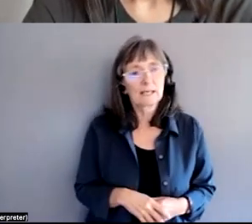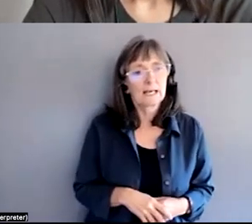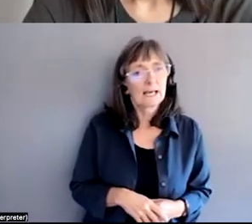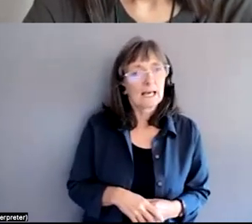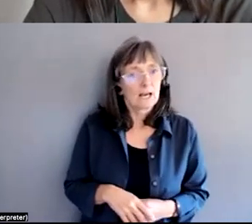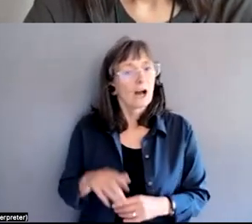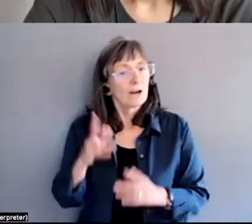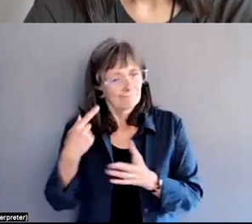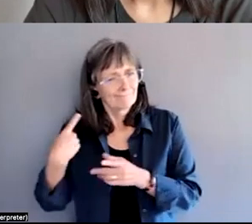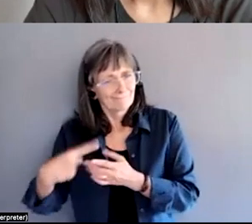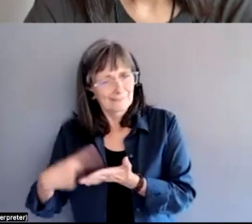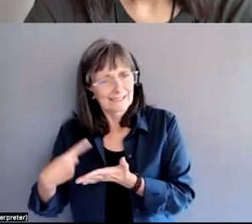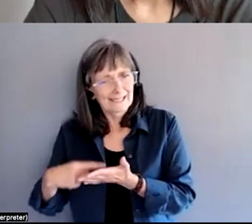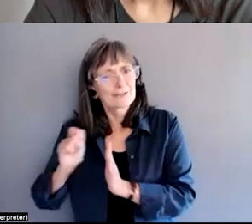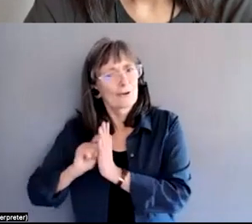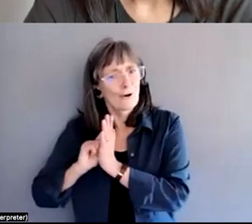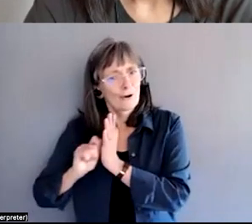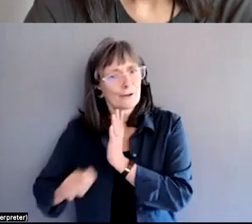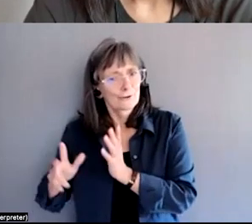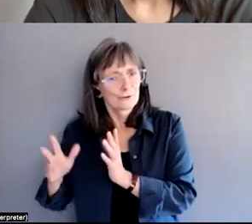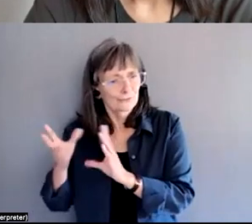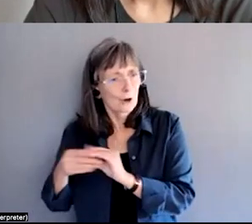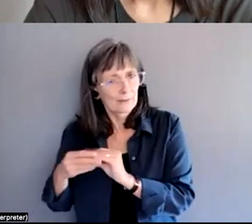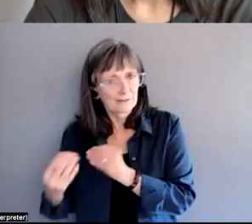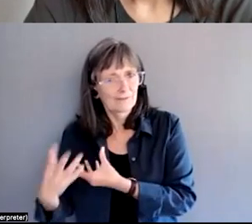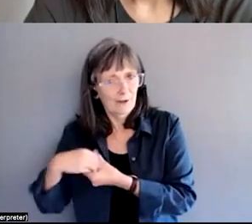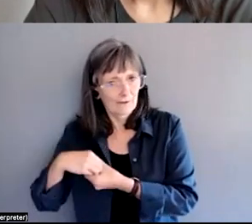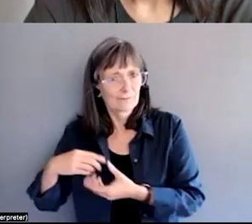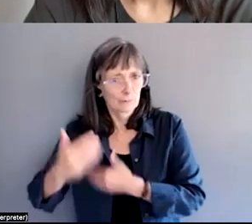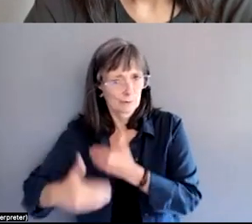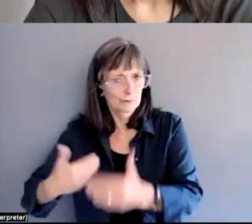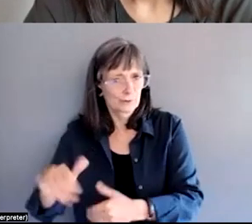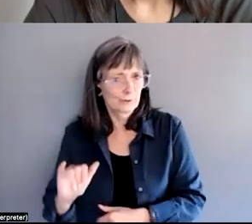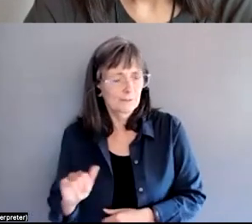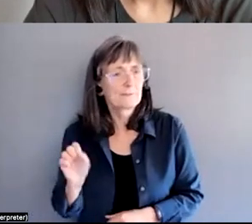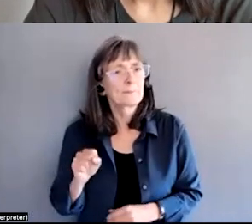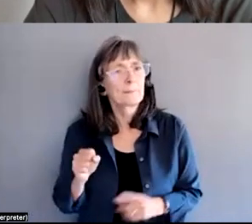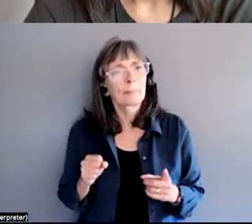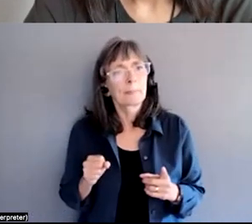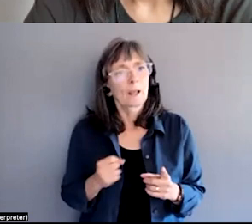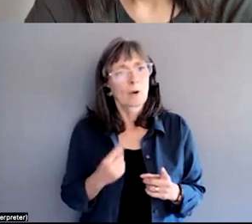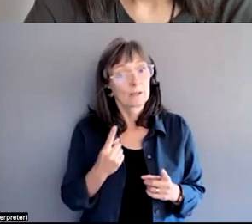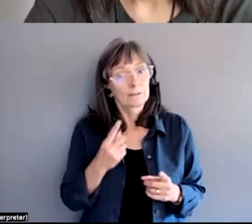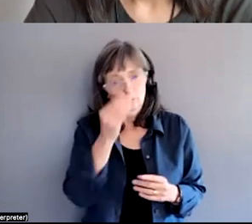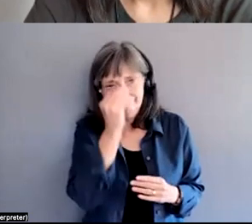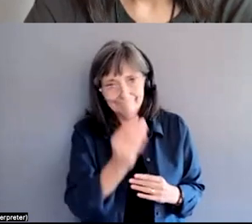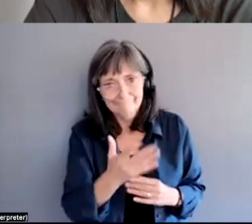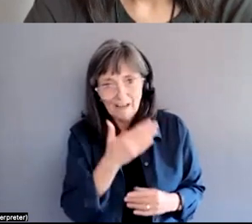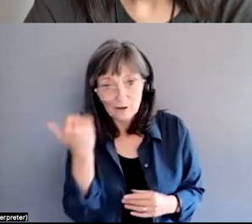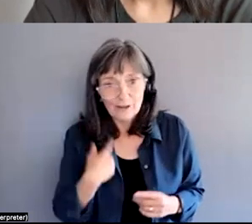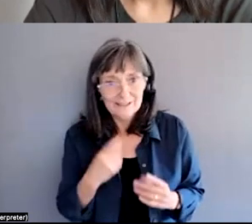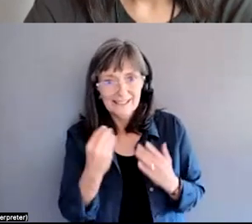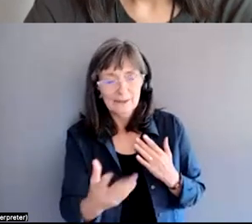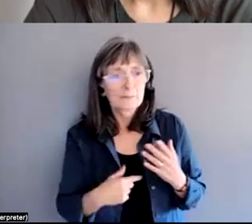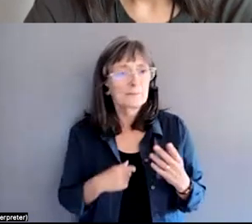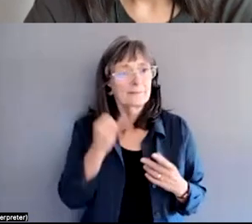because it's a really important part of the process. I should make two housekeeping notes before we proceed. If